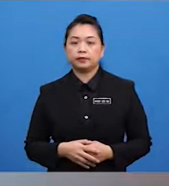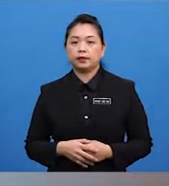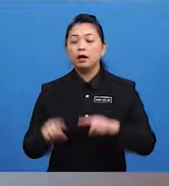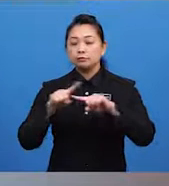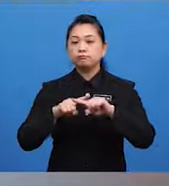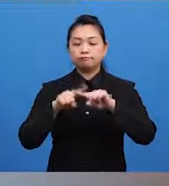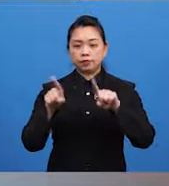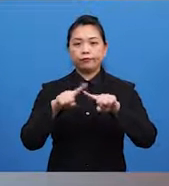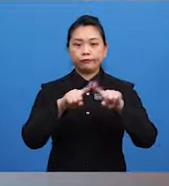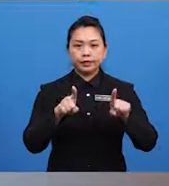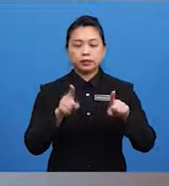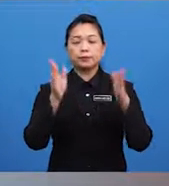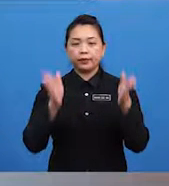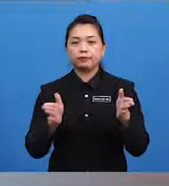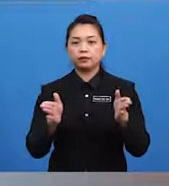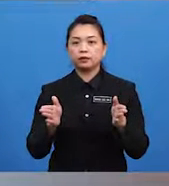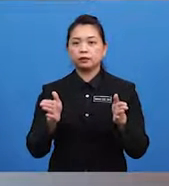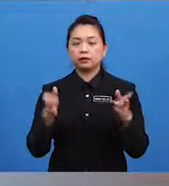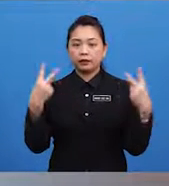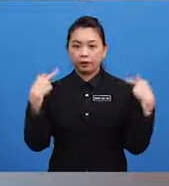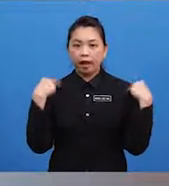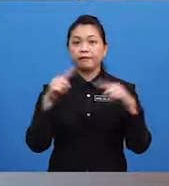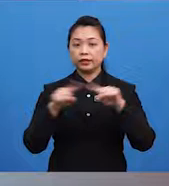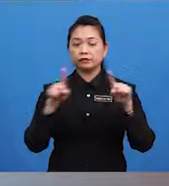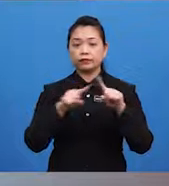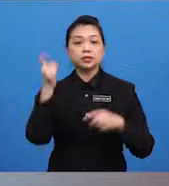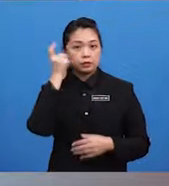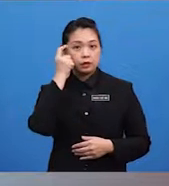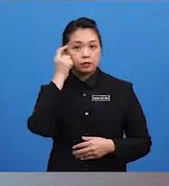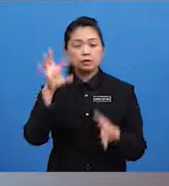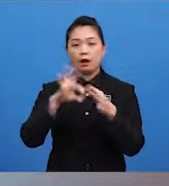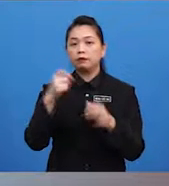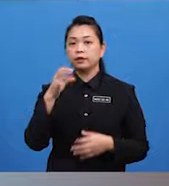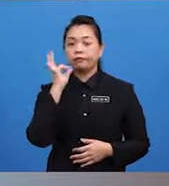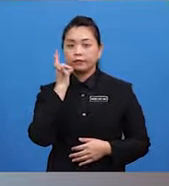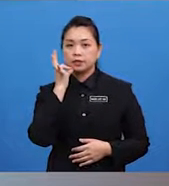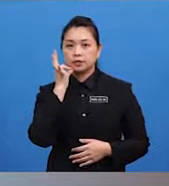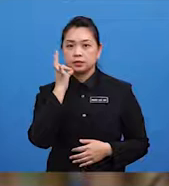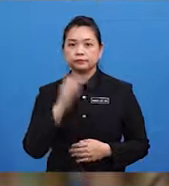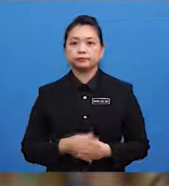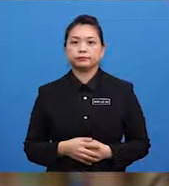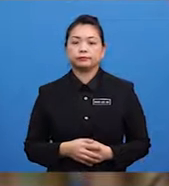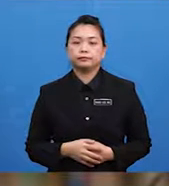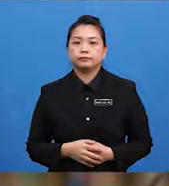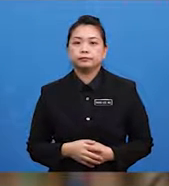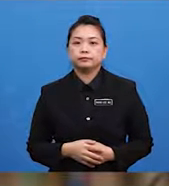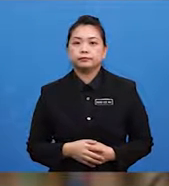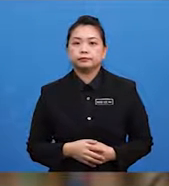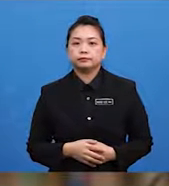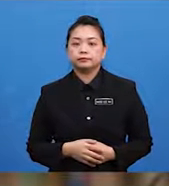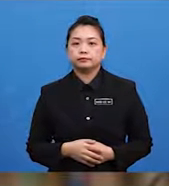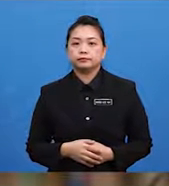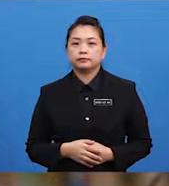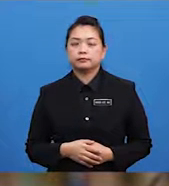Different people have different thoughts on the fruit. While many of us love durians, some find